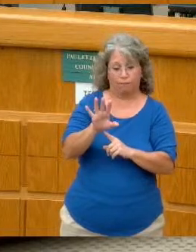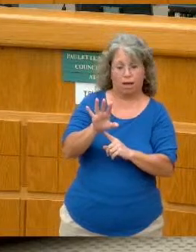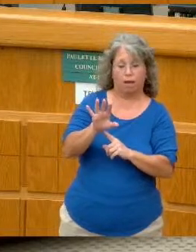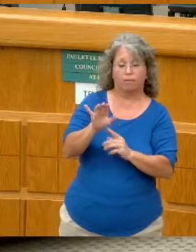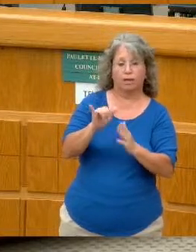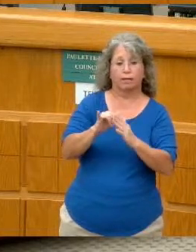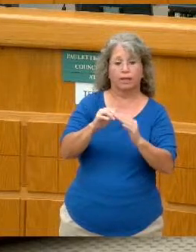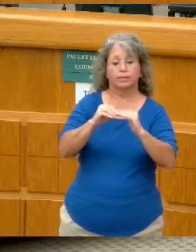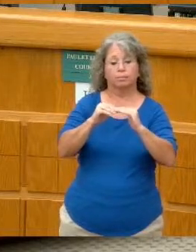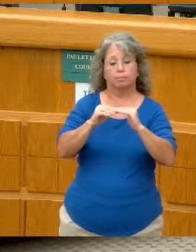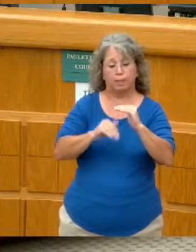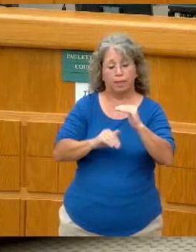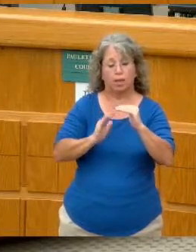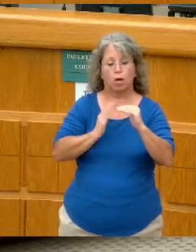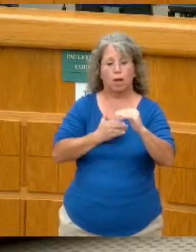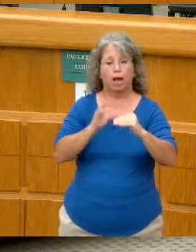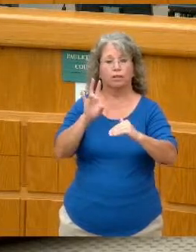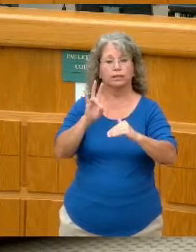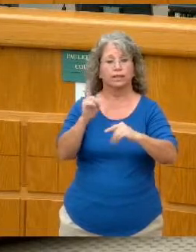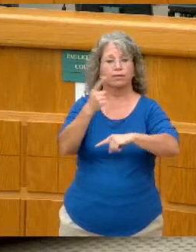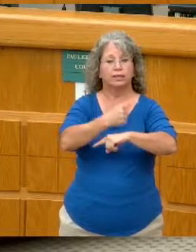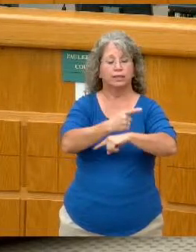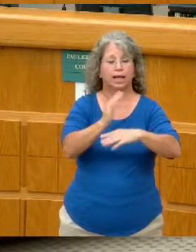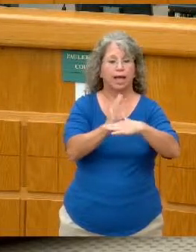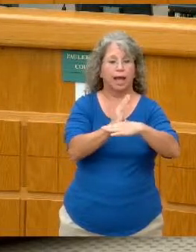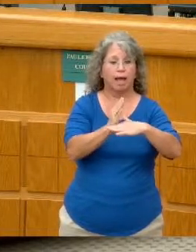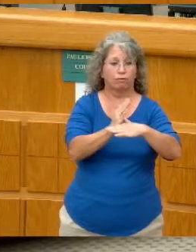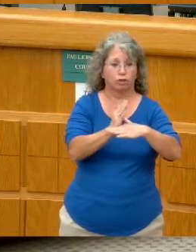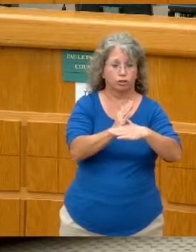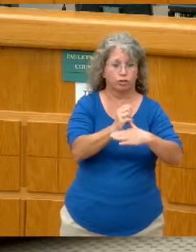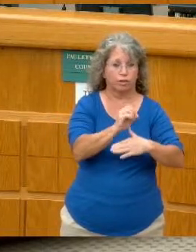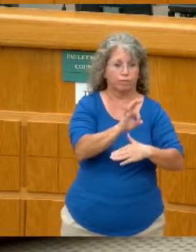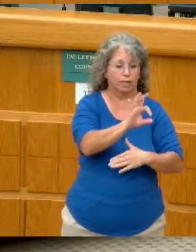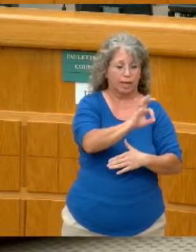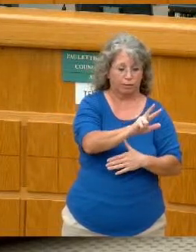the 7-day average of 93, which is a good stat as well.